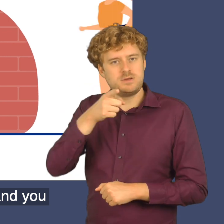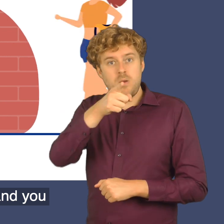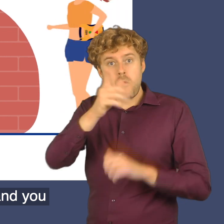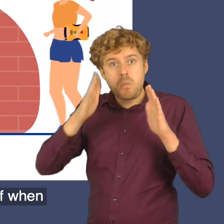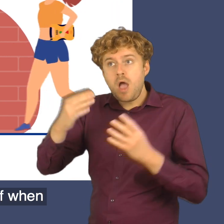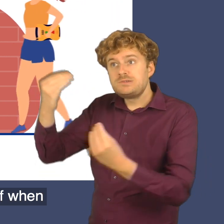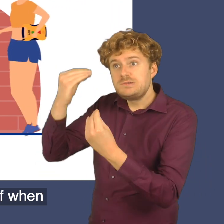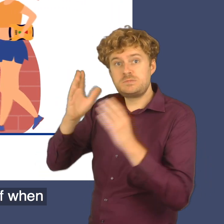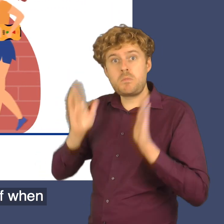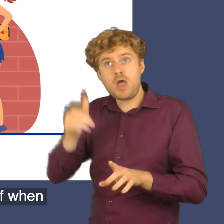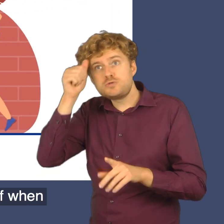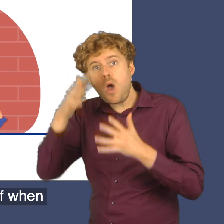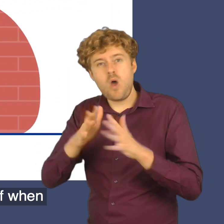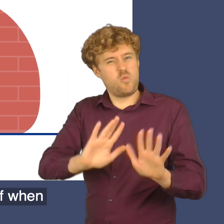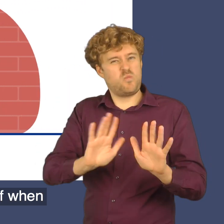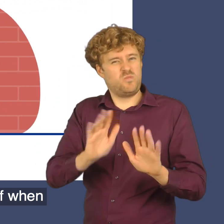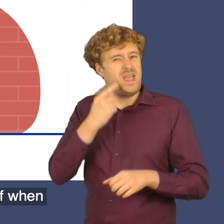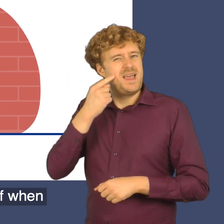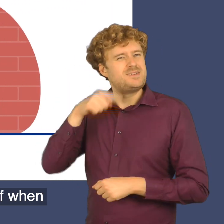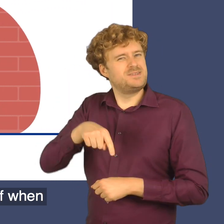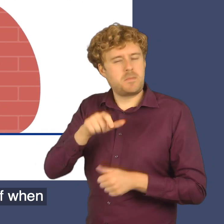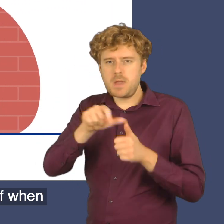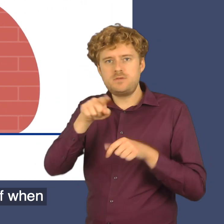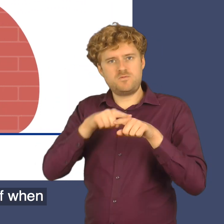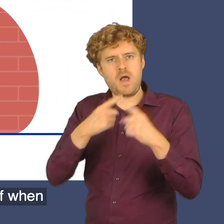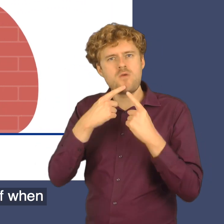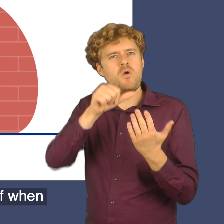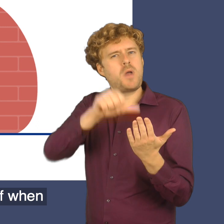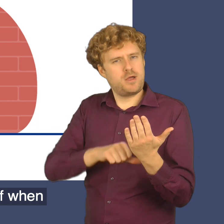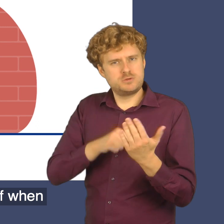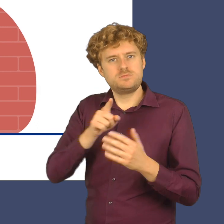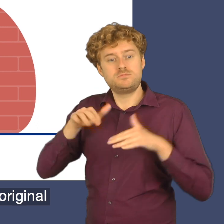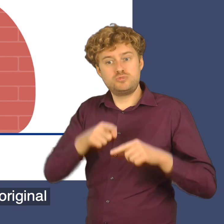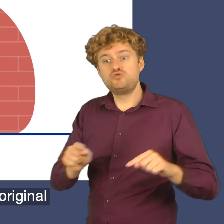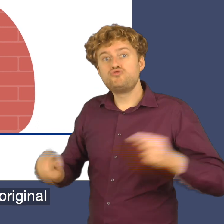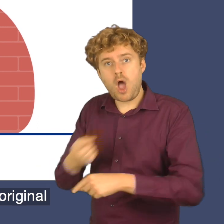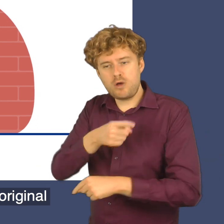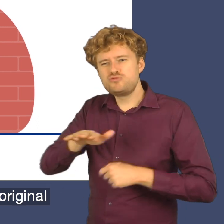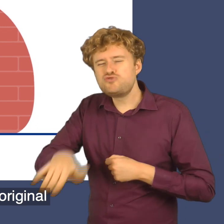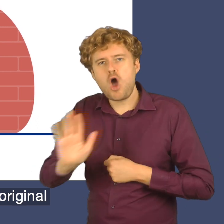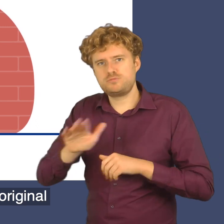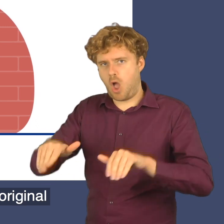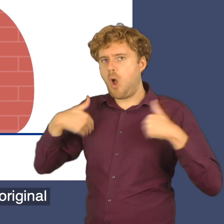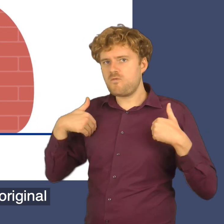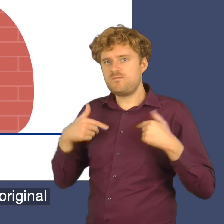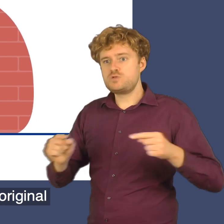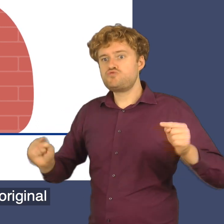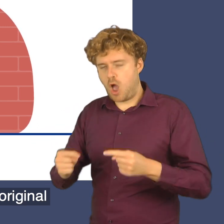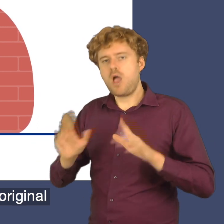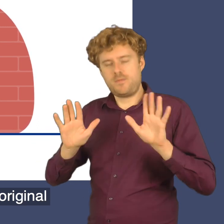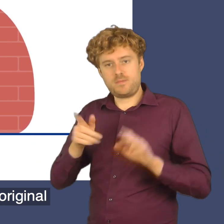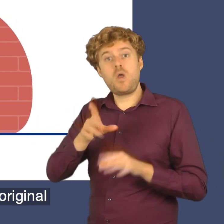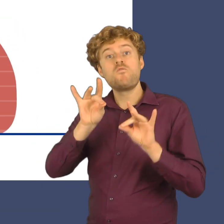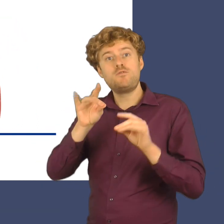to be trained. Just follow the instructions, keep your hands off when the person is being shocked, and make sure you return the defibrillator to its